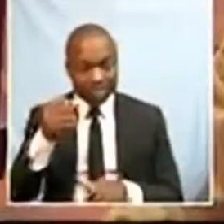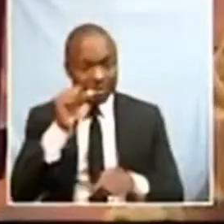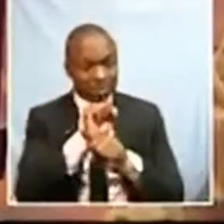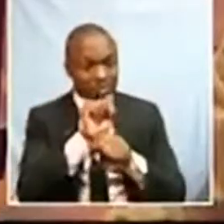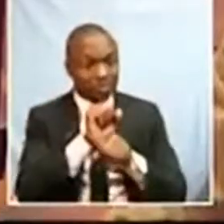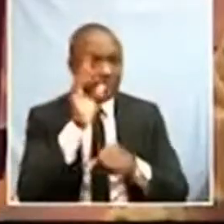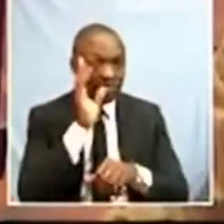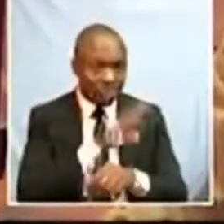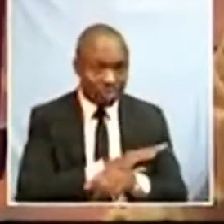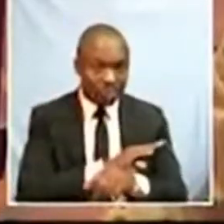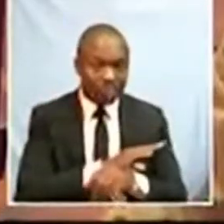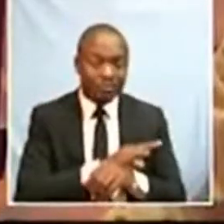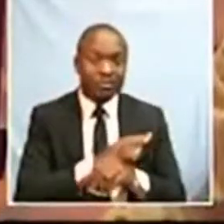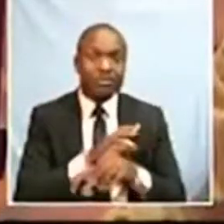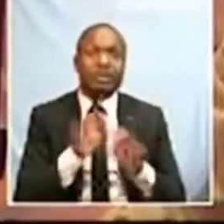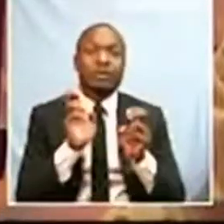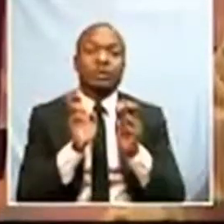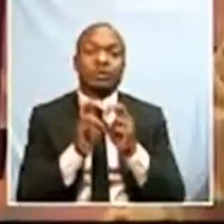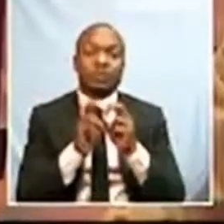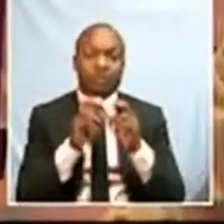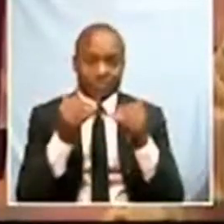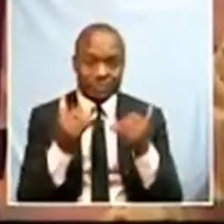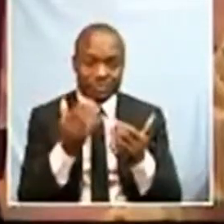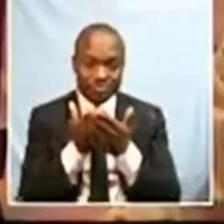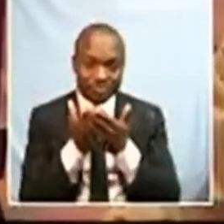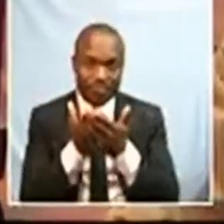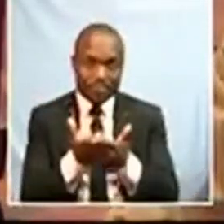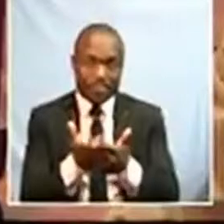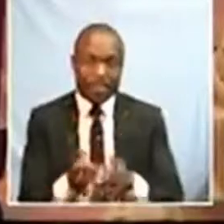site for the current contract. I submit.